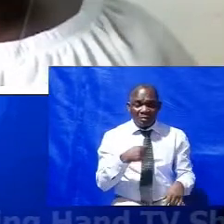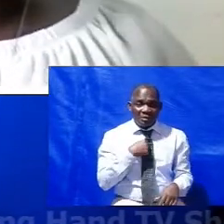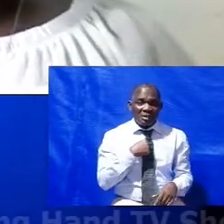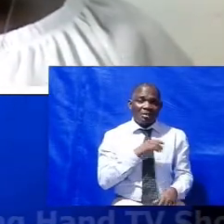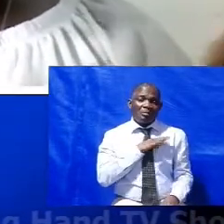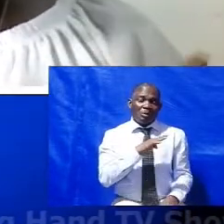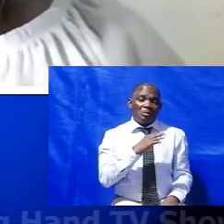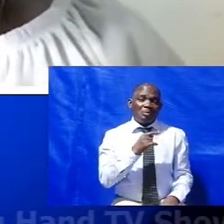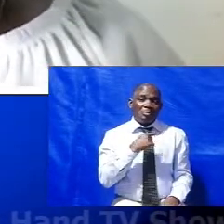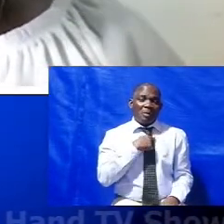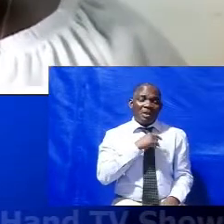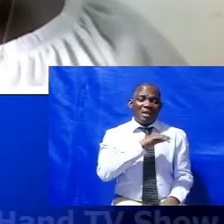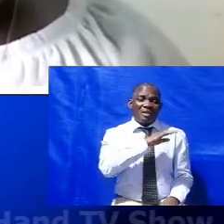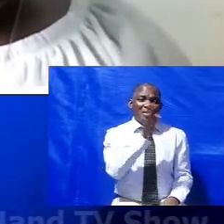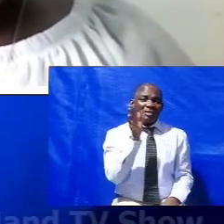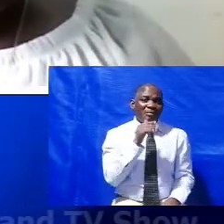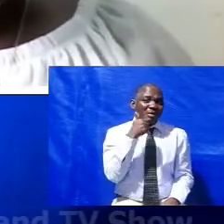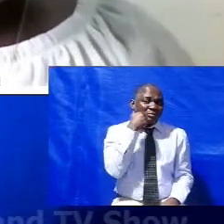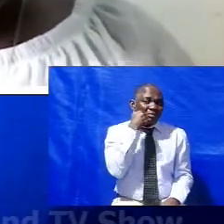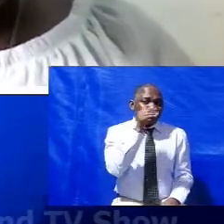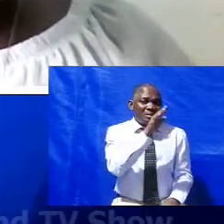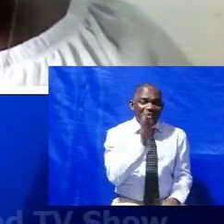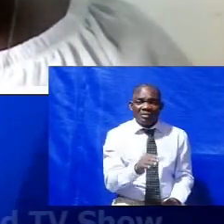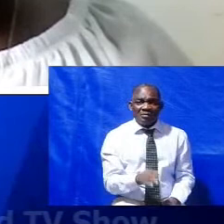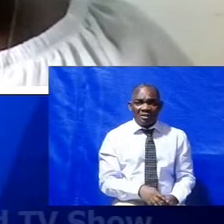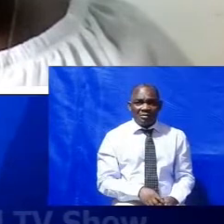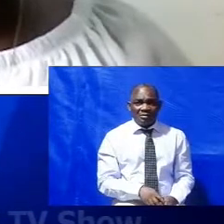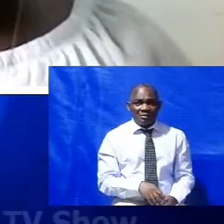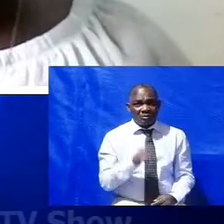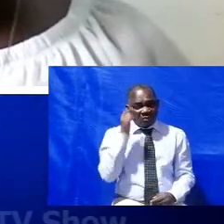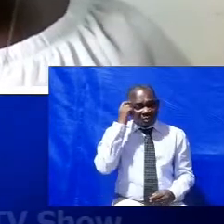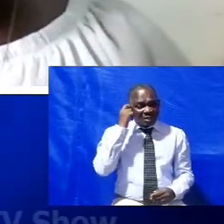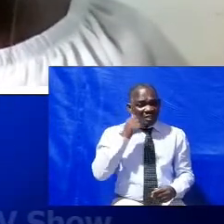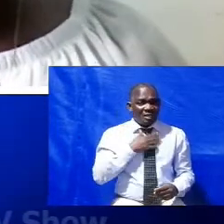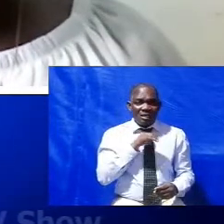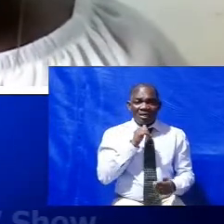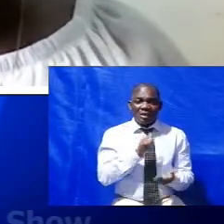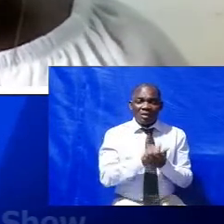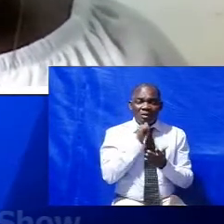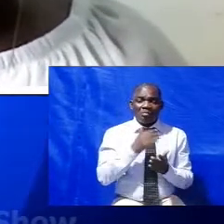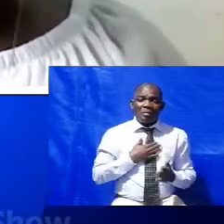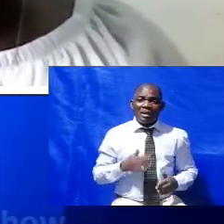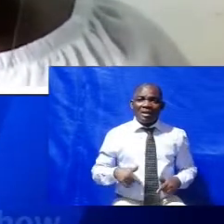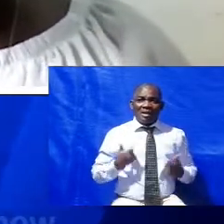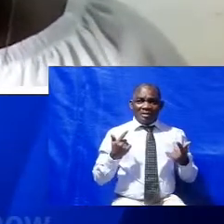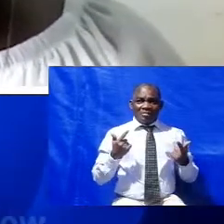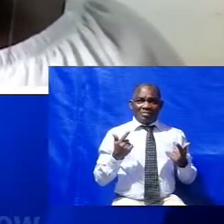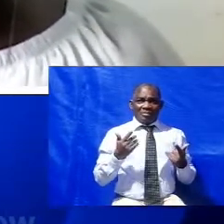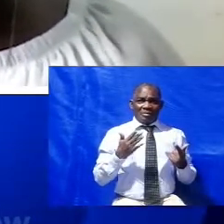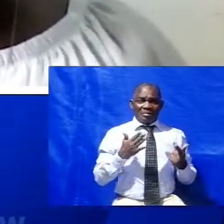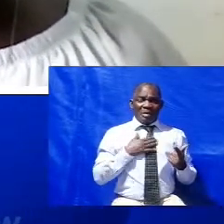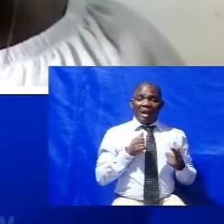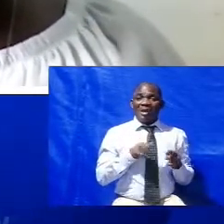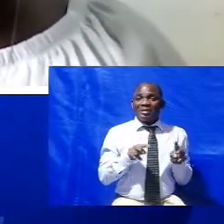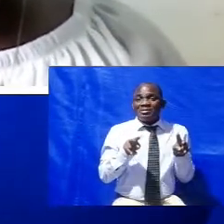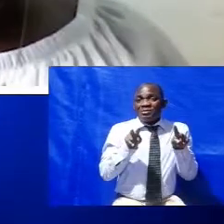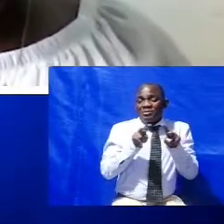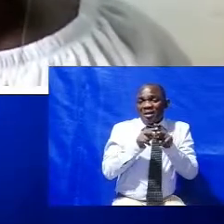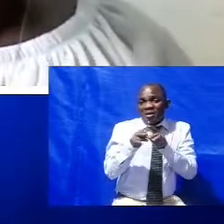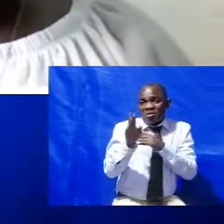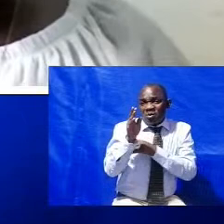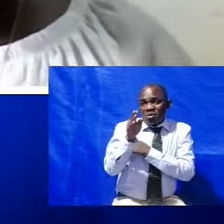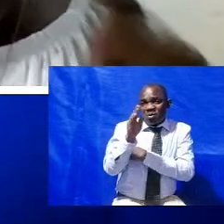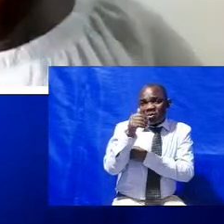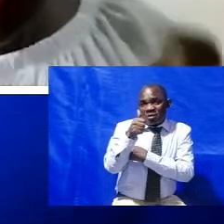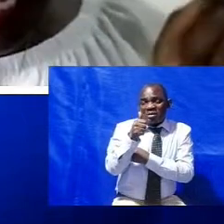see, I stood my ground and I said, I don't want to do this because this is not my line. This is not my faith. This is not my